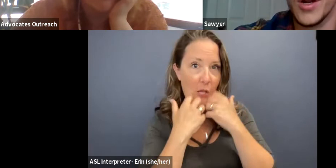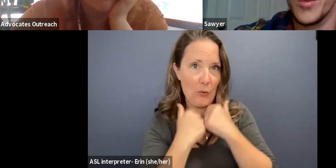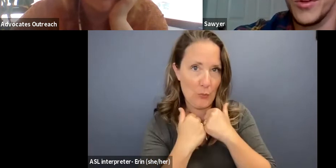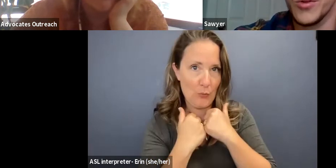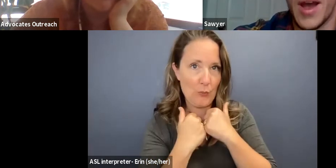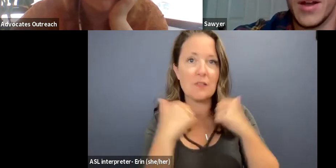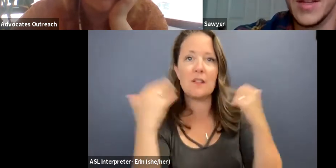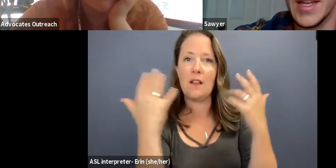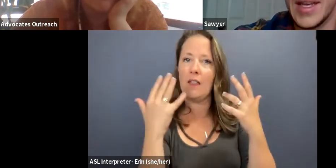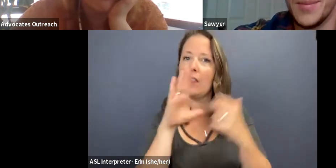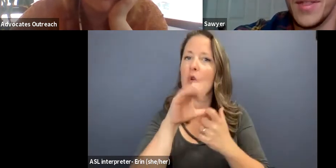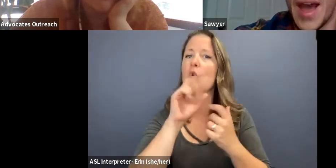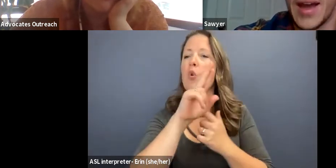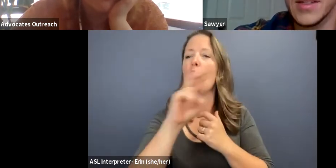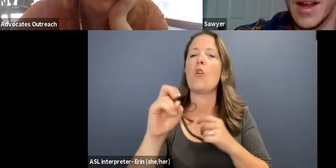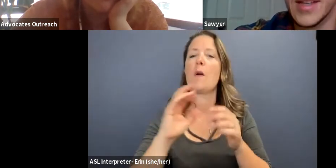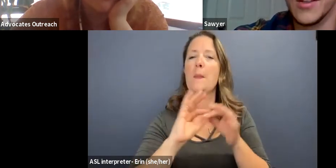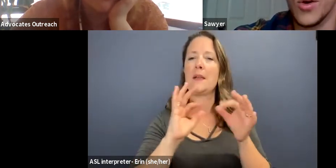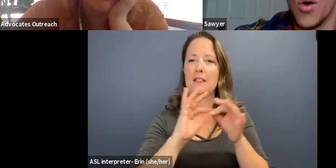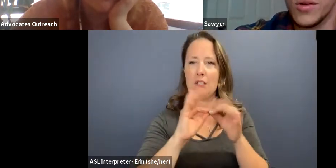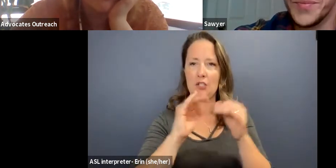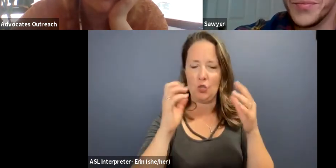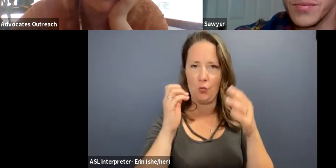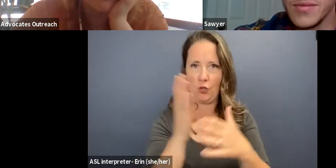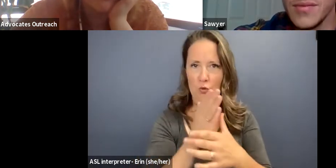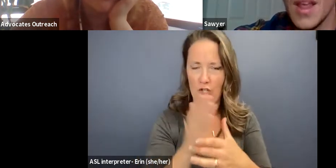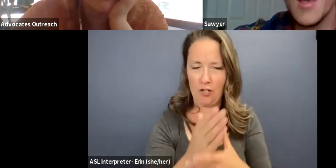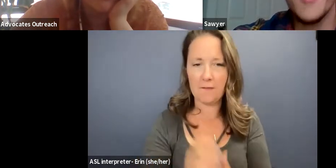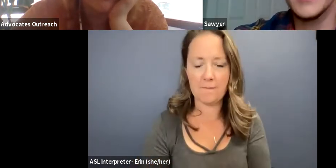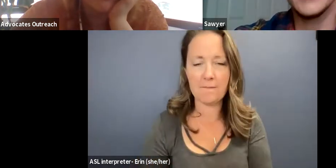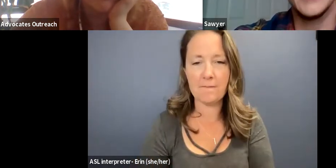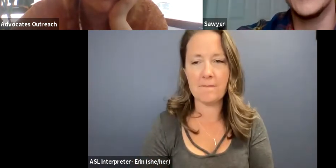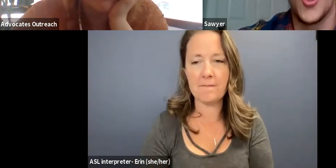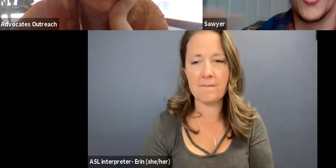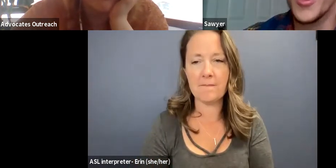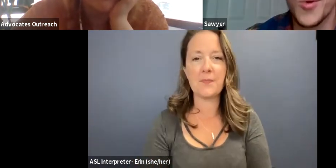document, and maybe I'll just put in the chat actually the